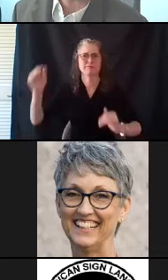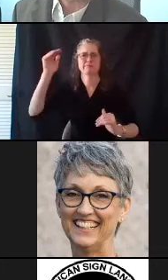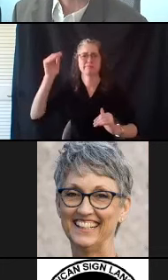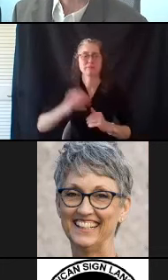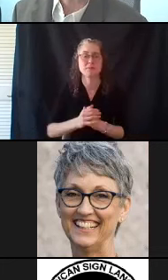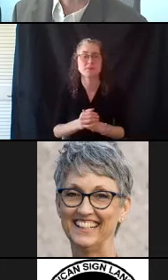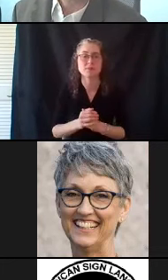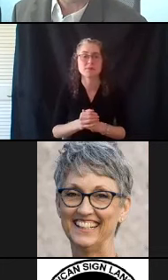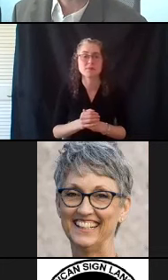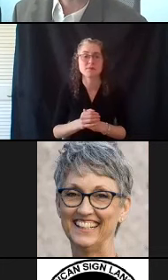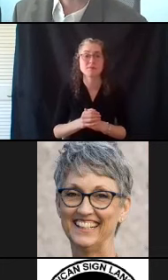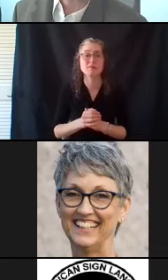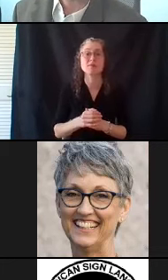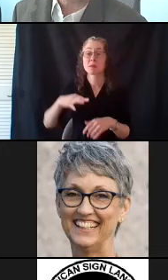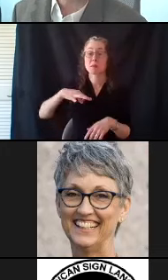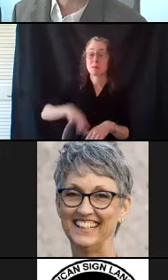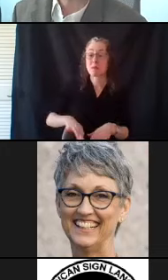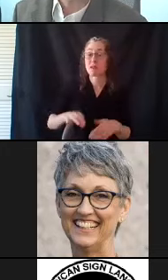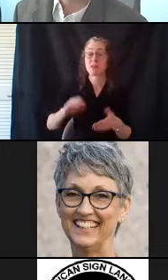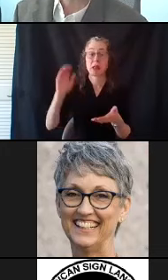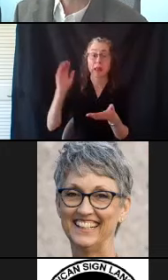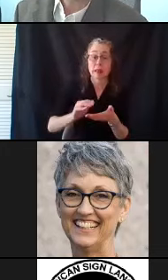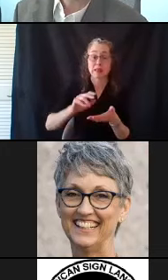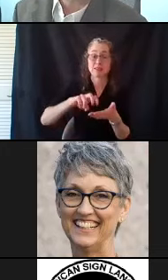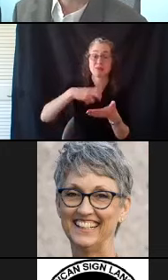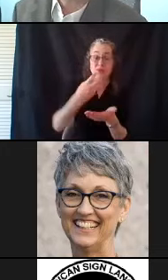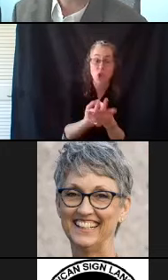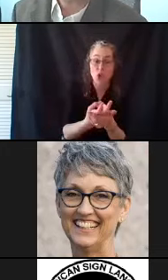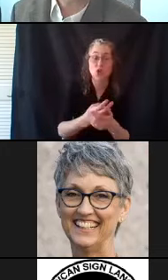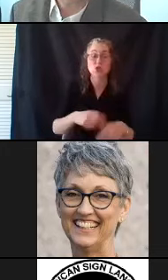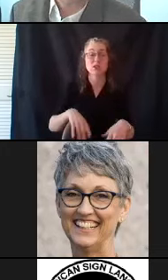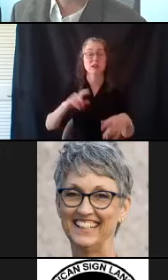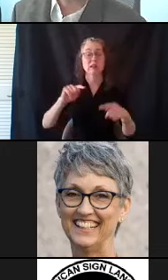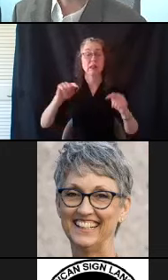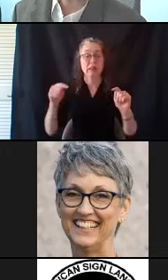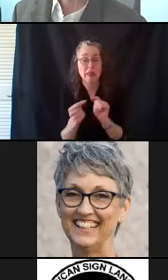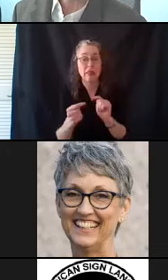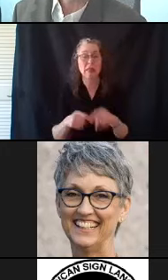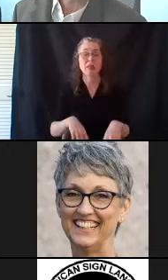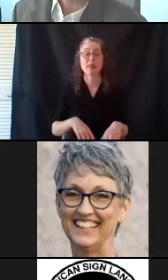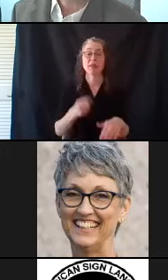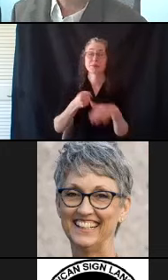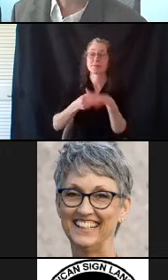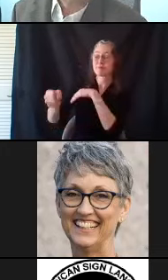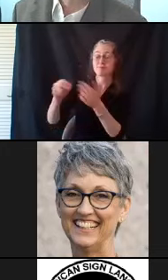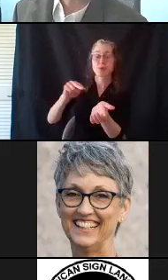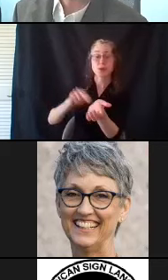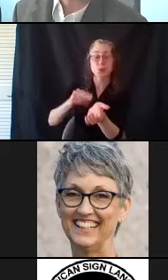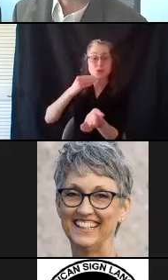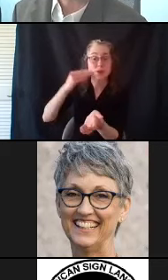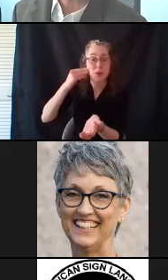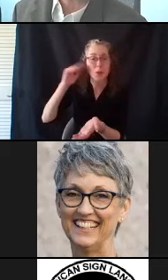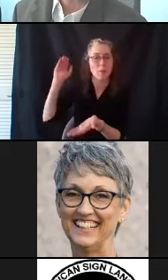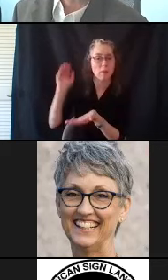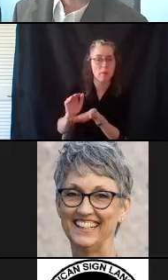reducing falls, injuries, hospitalization, or nursing home placement. Last year alone